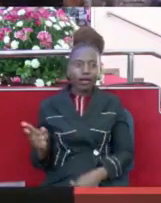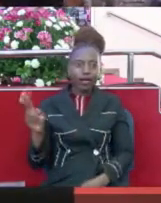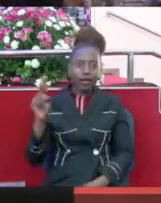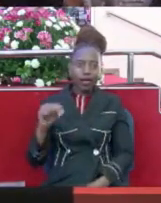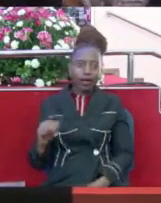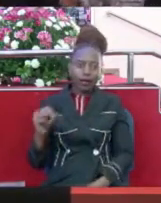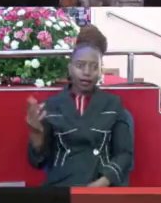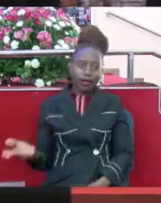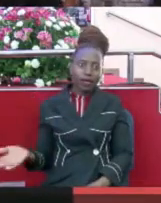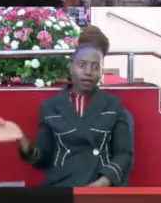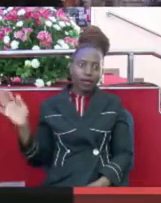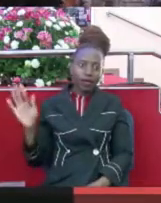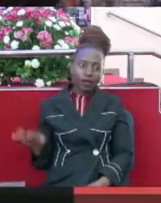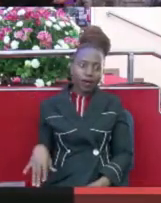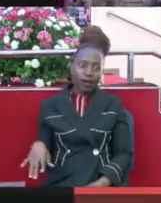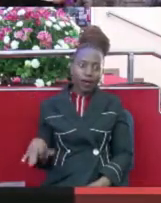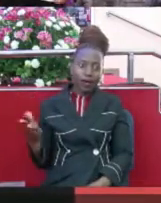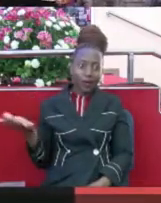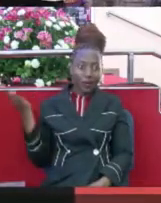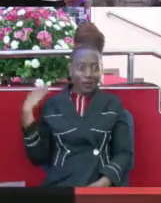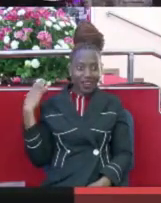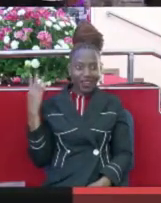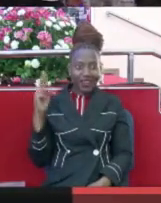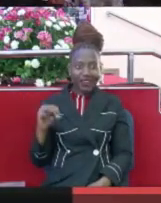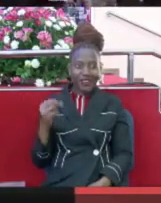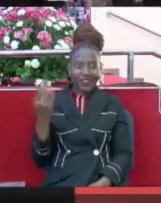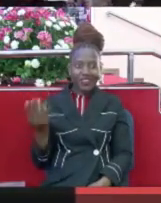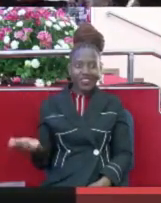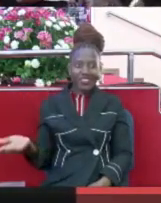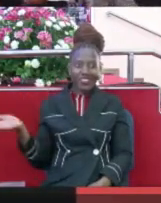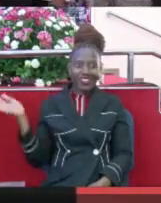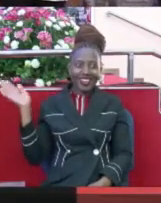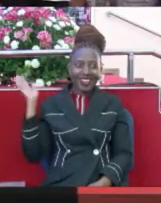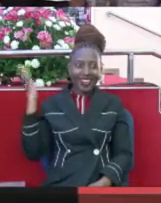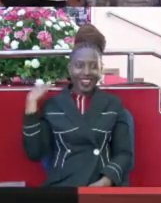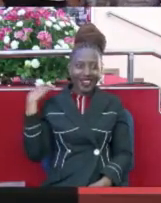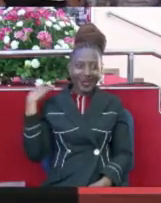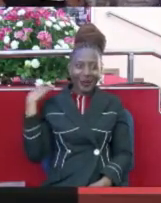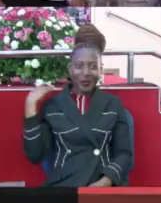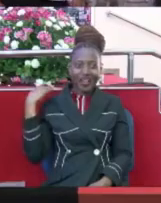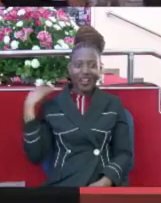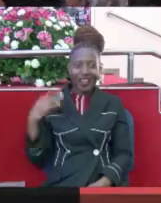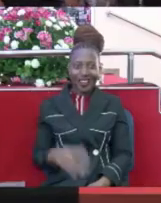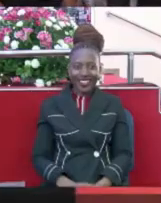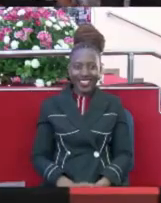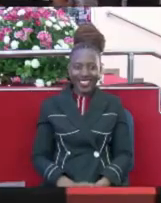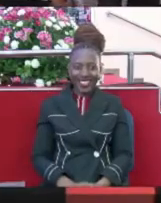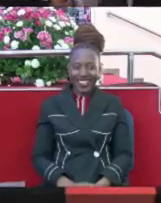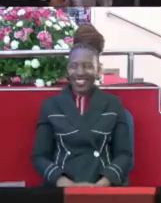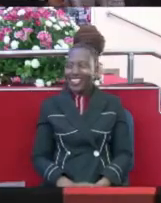Jesus. No turning back. No turning back.